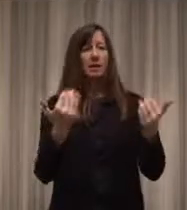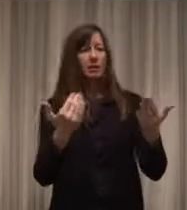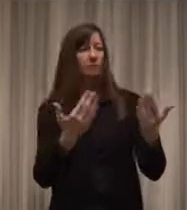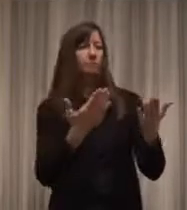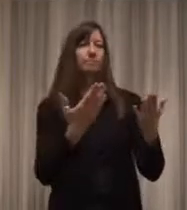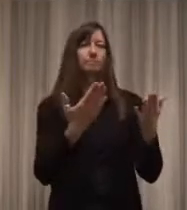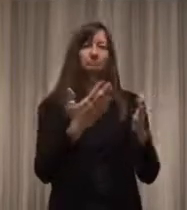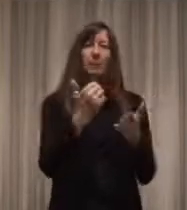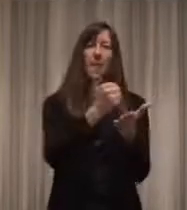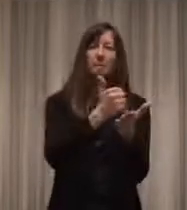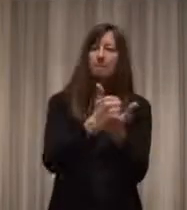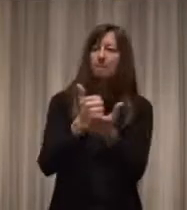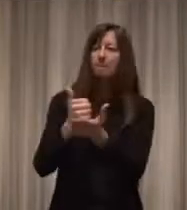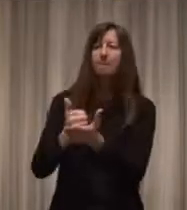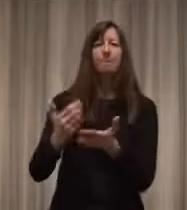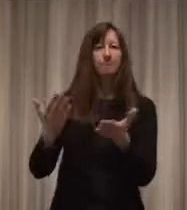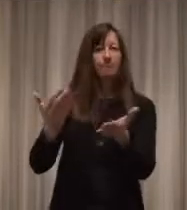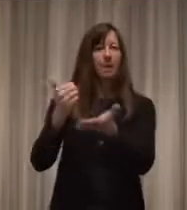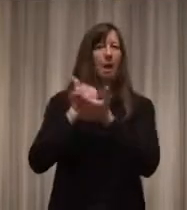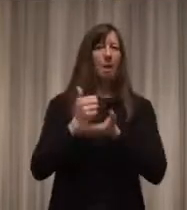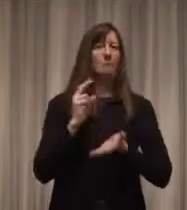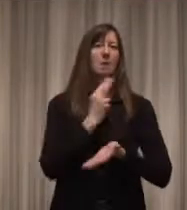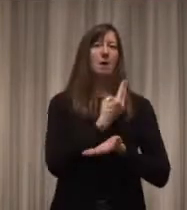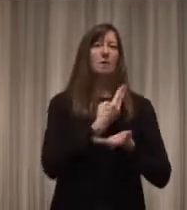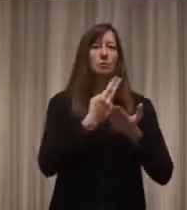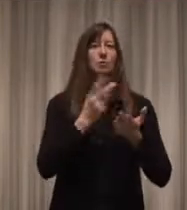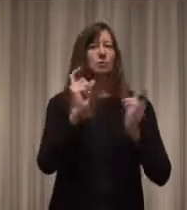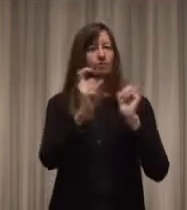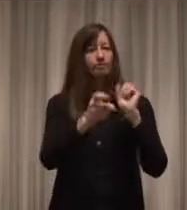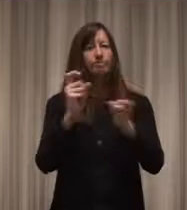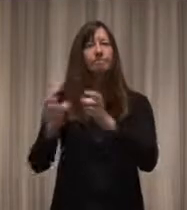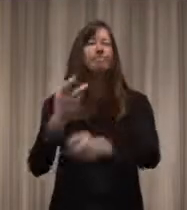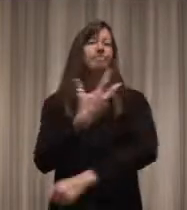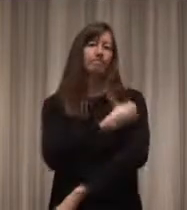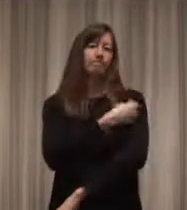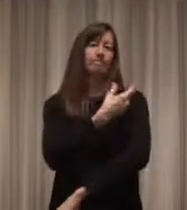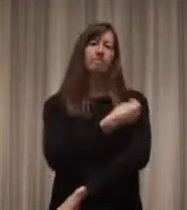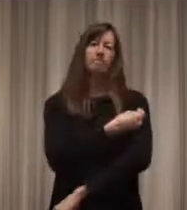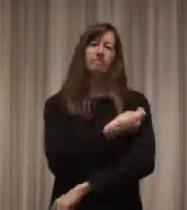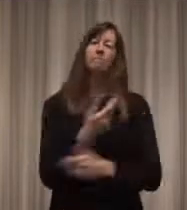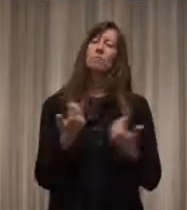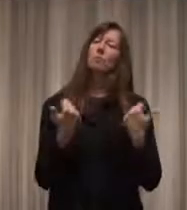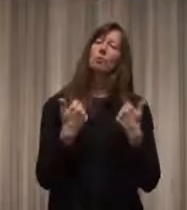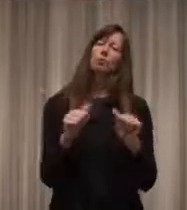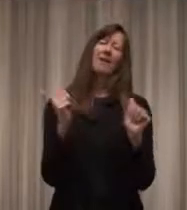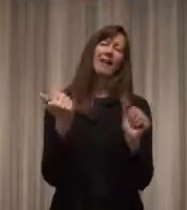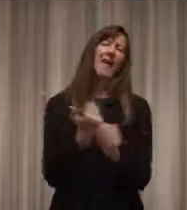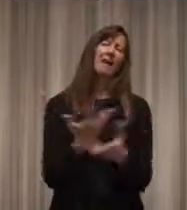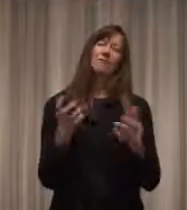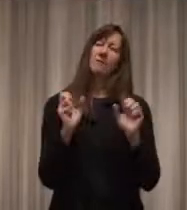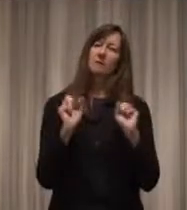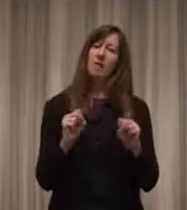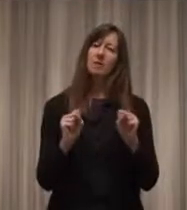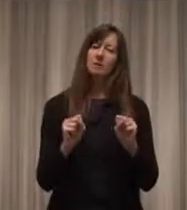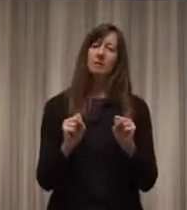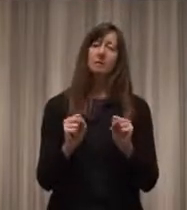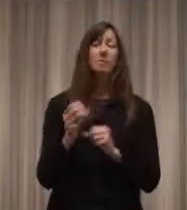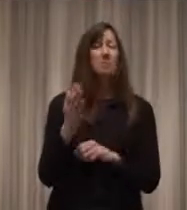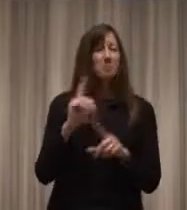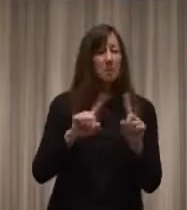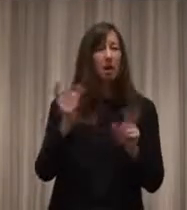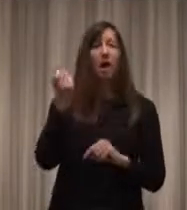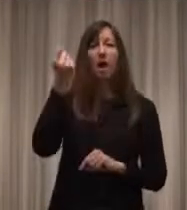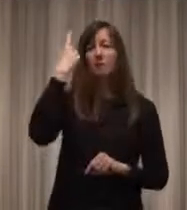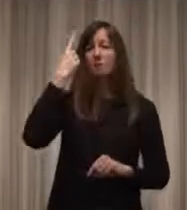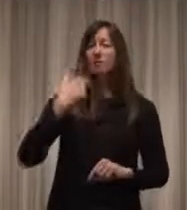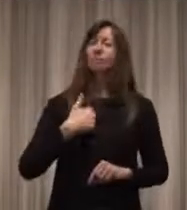So again, we're doing everything we can there, and I hear your frustration. Please continue to reach out. I know we